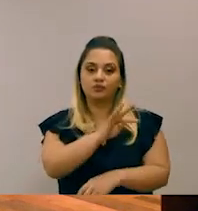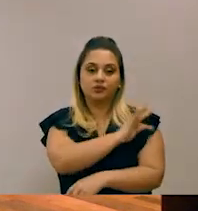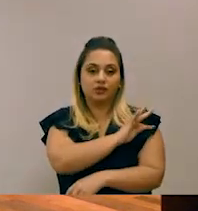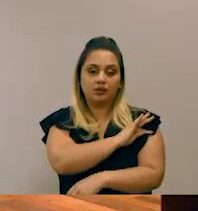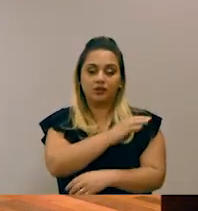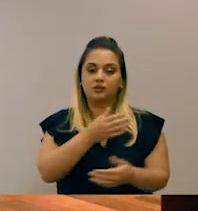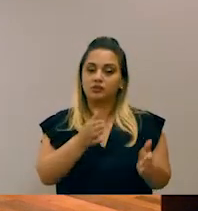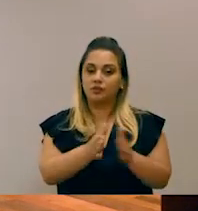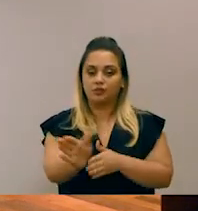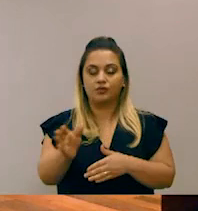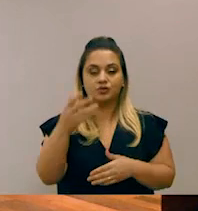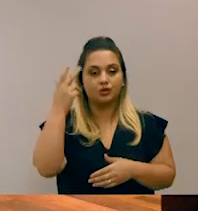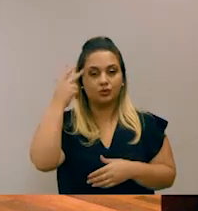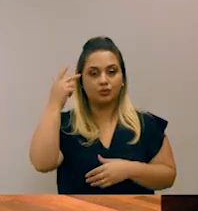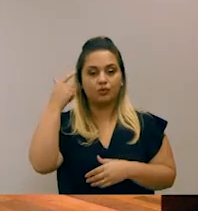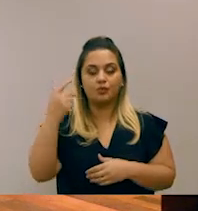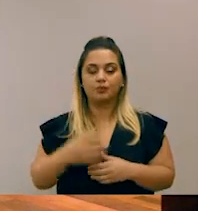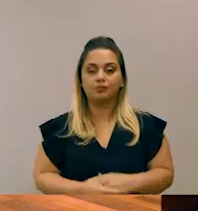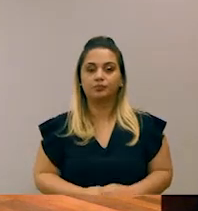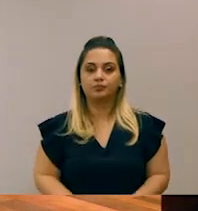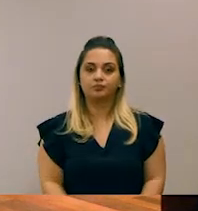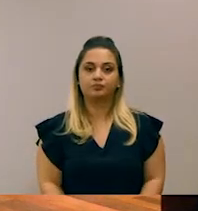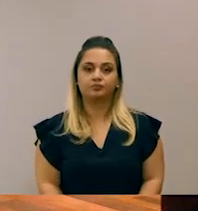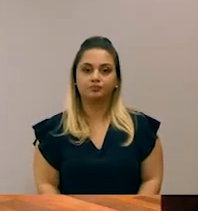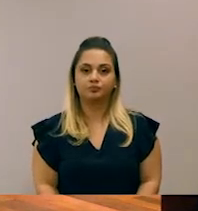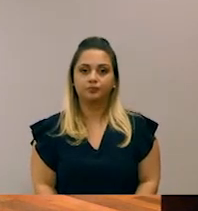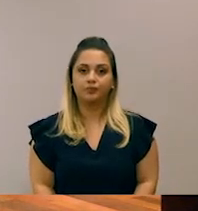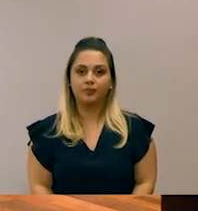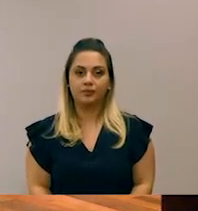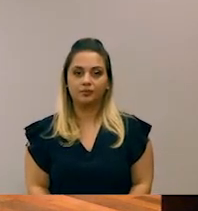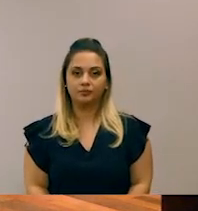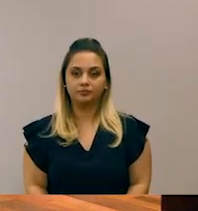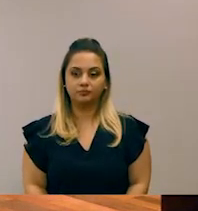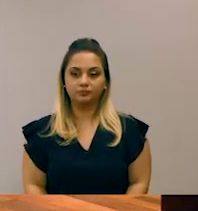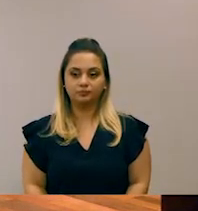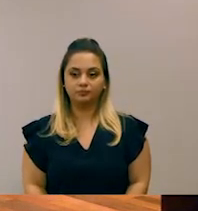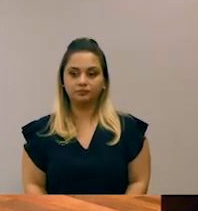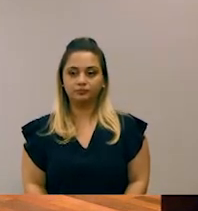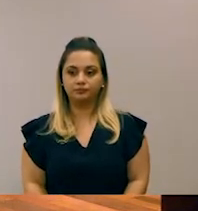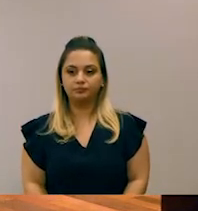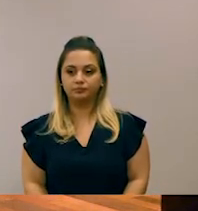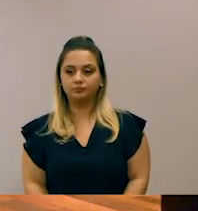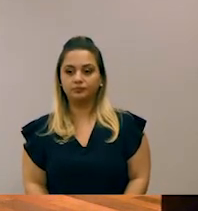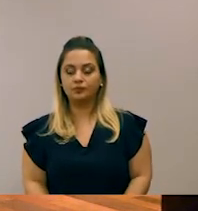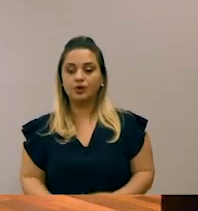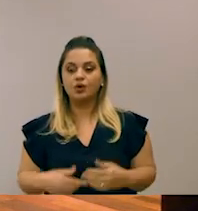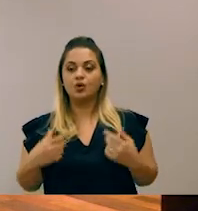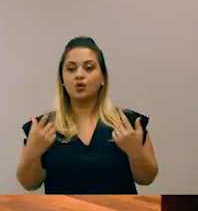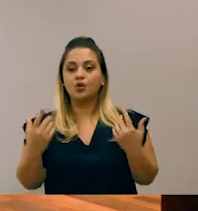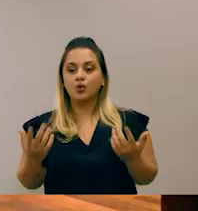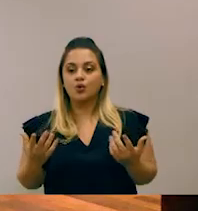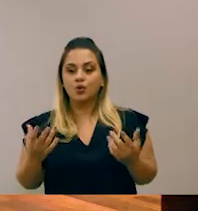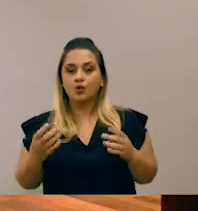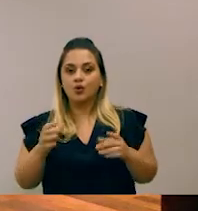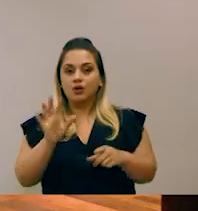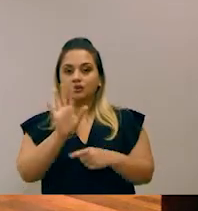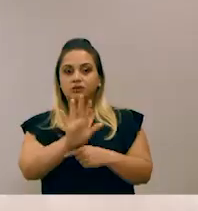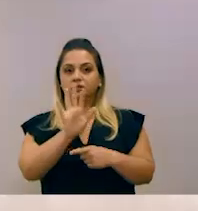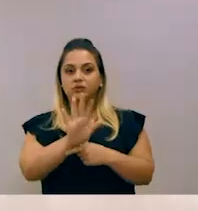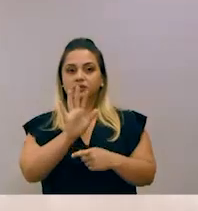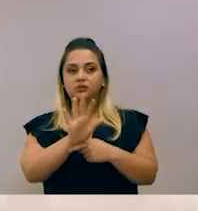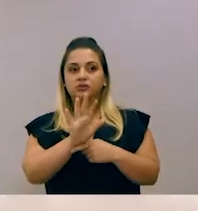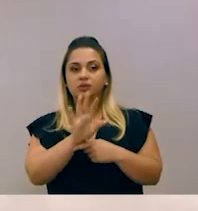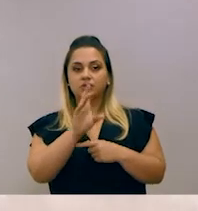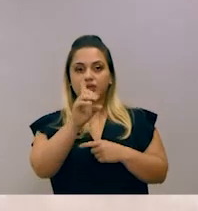new text that are different from what is common to their everyday work. So